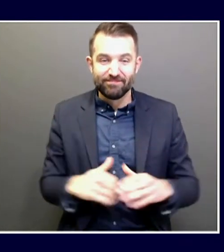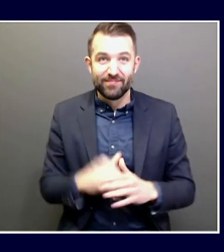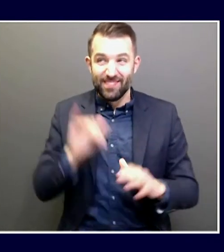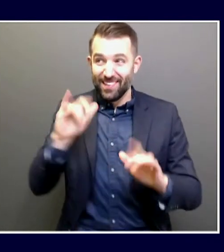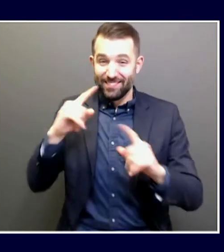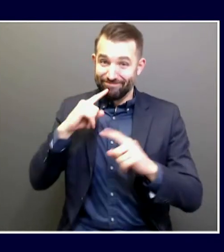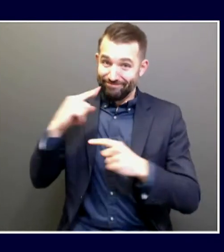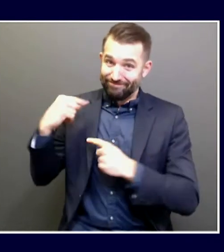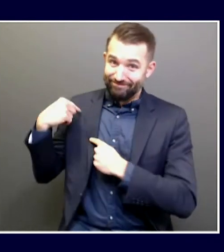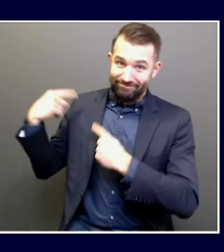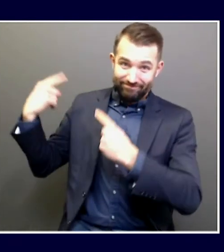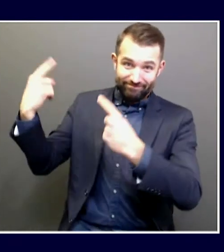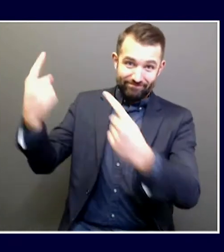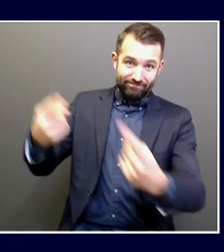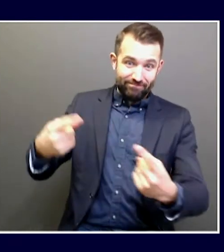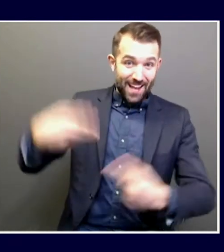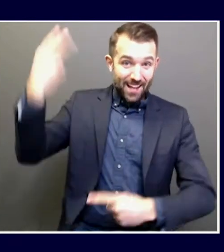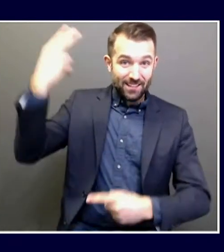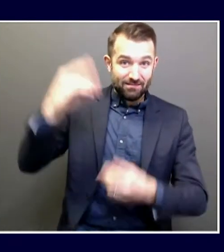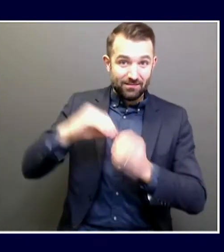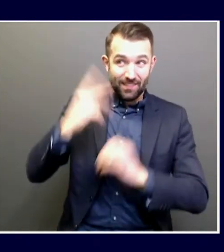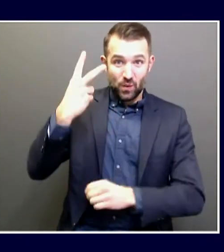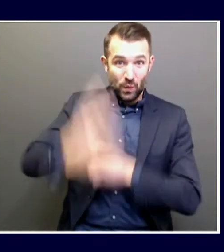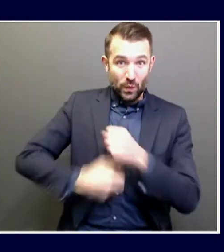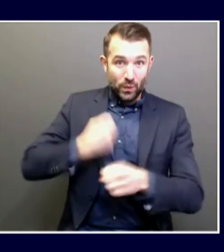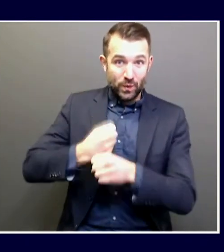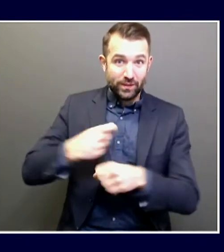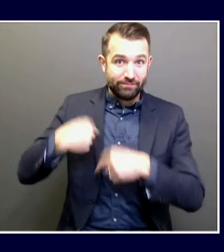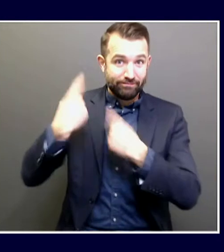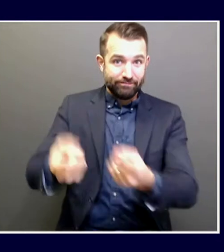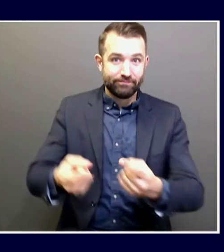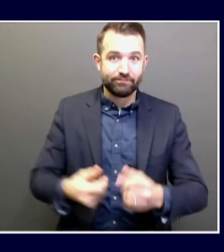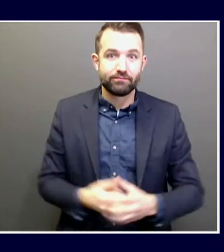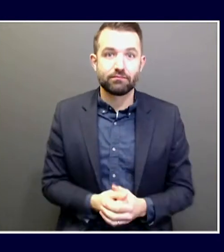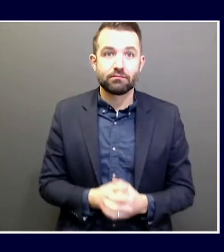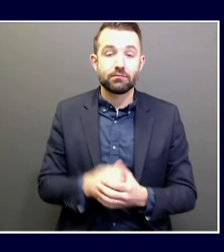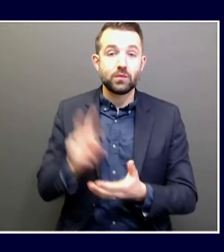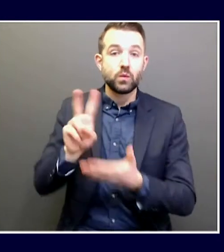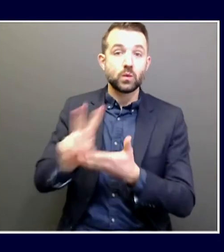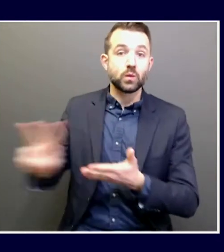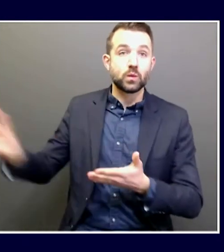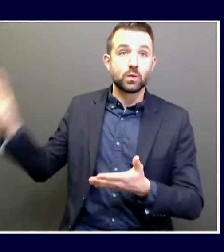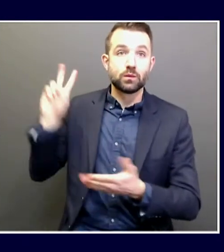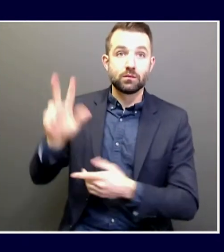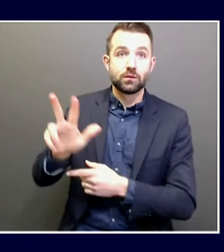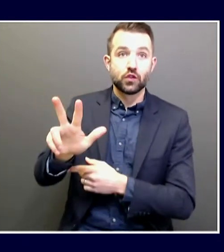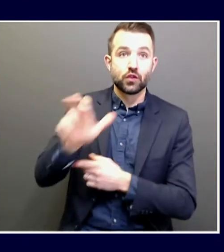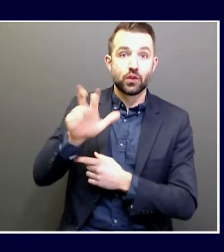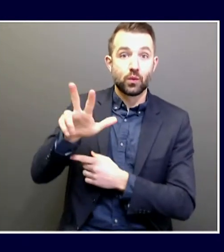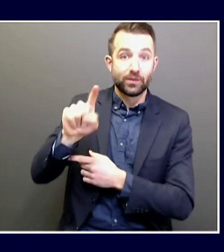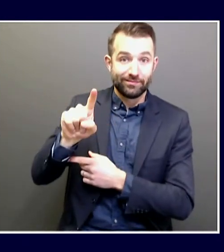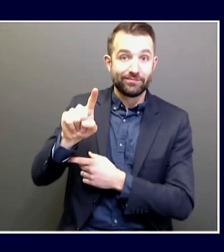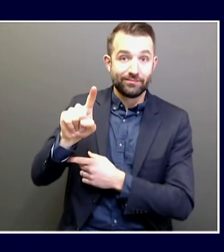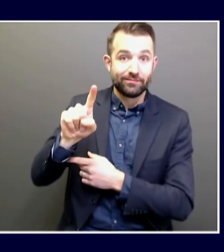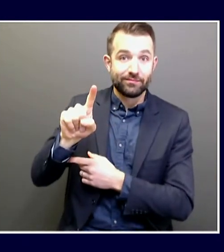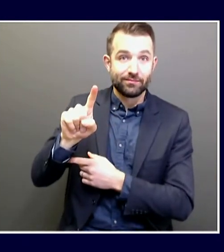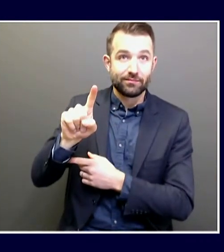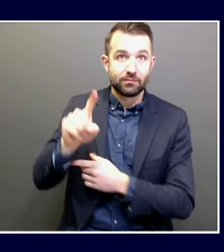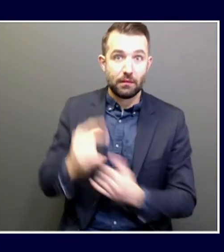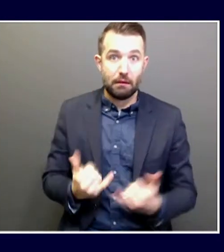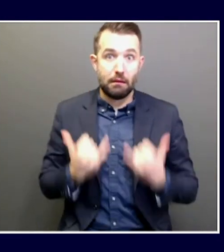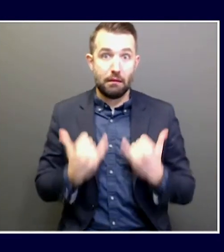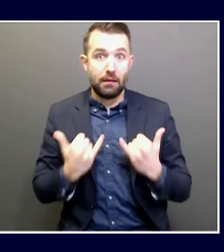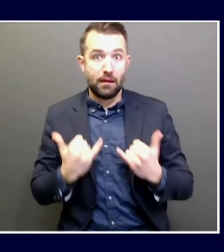For comparison, 2 weeks ago, there were 331 people who were in the hospital. Today, again,